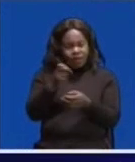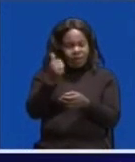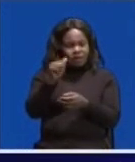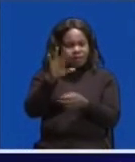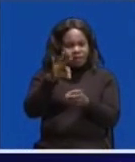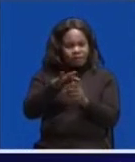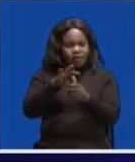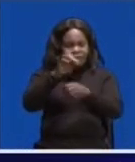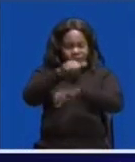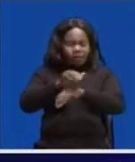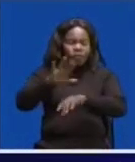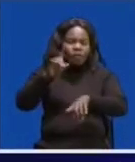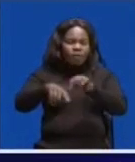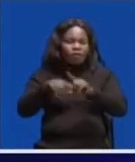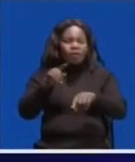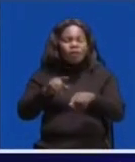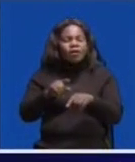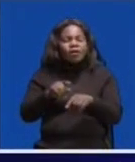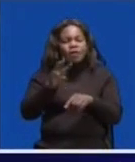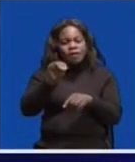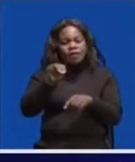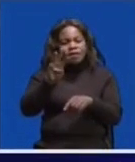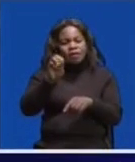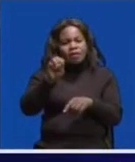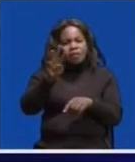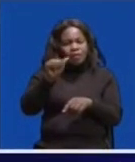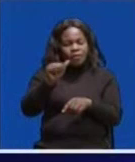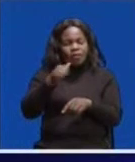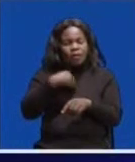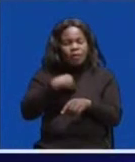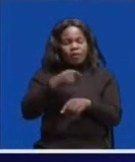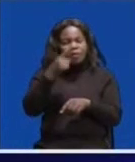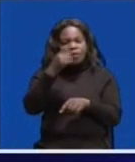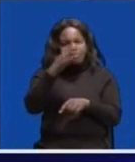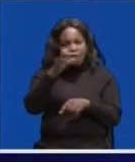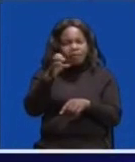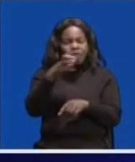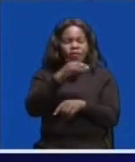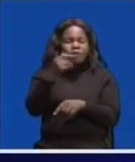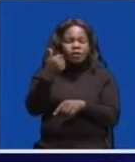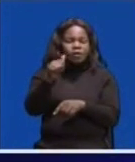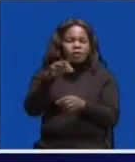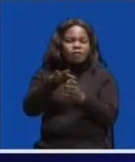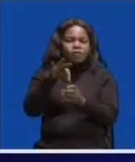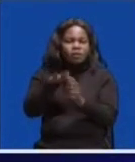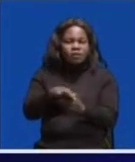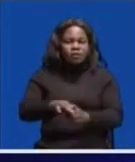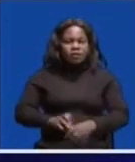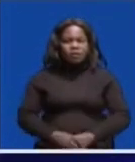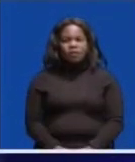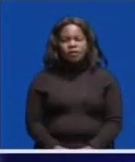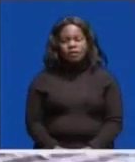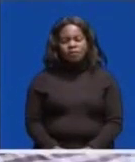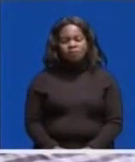1,215 votes, beating his rival Brian Mwewa of the UPND, who polled 510 votes.